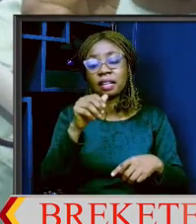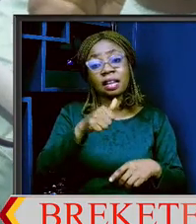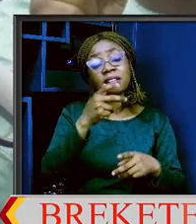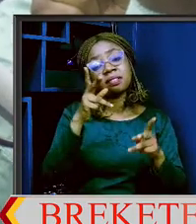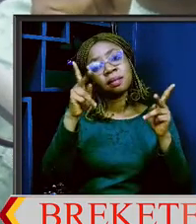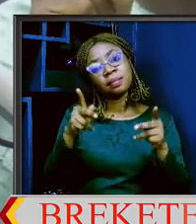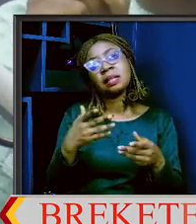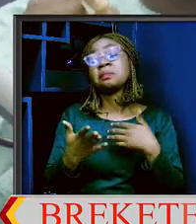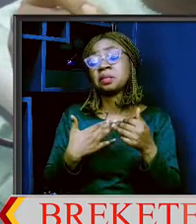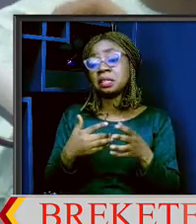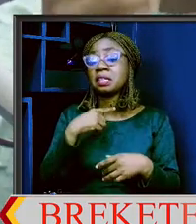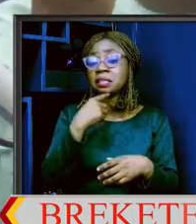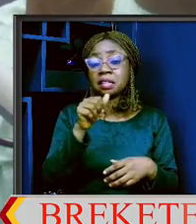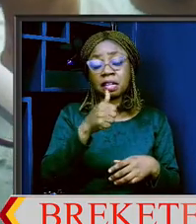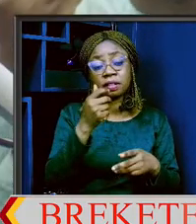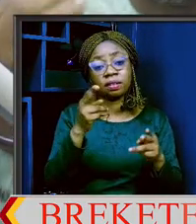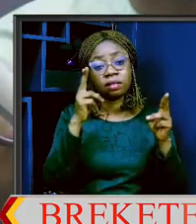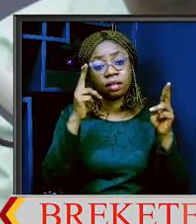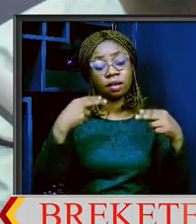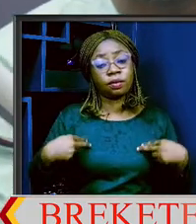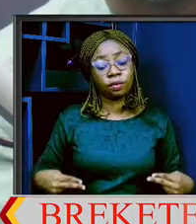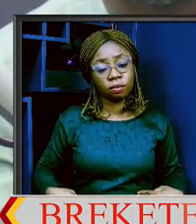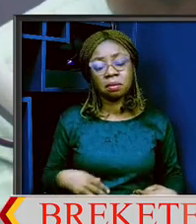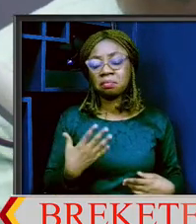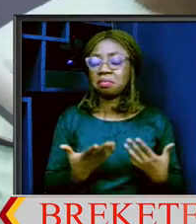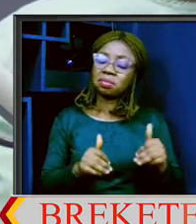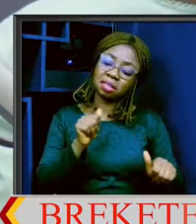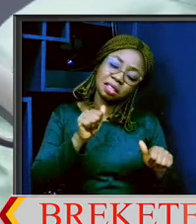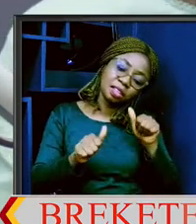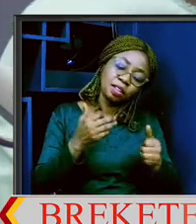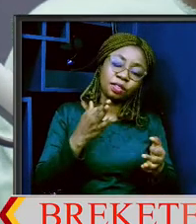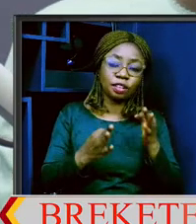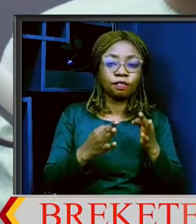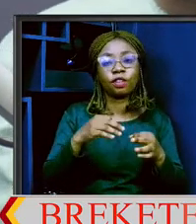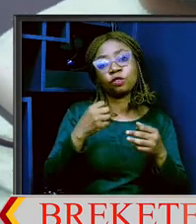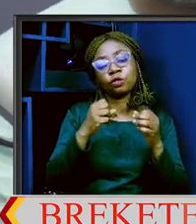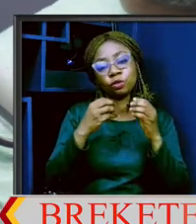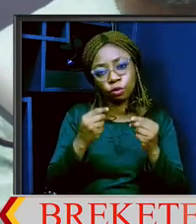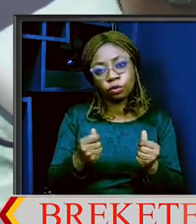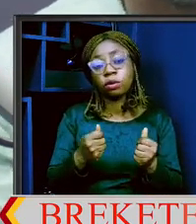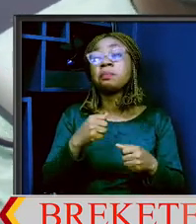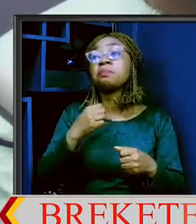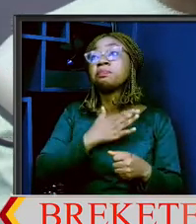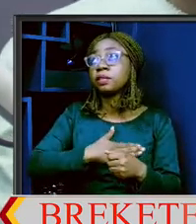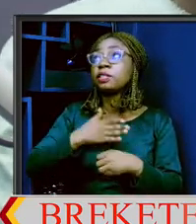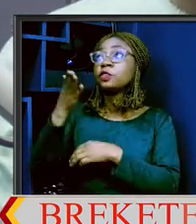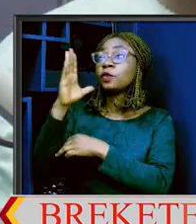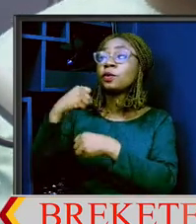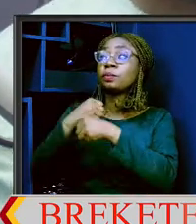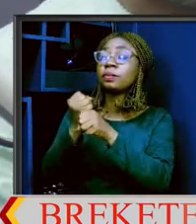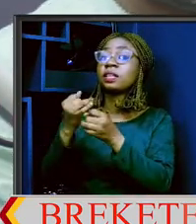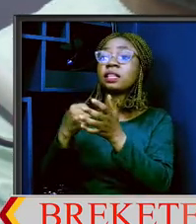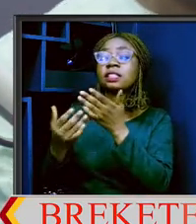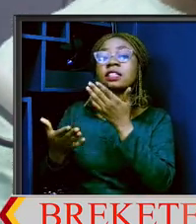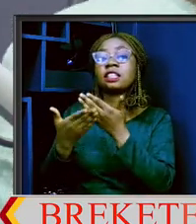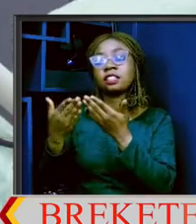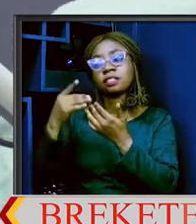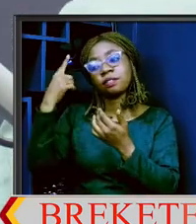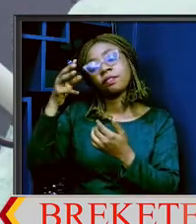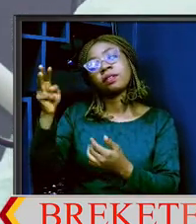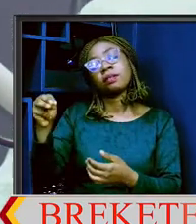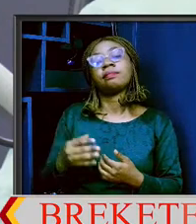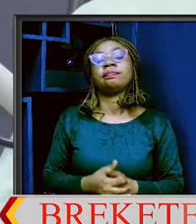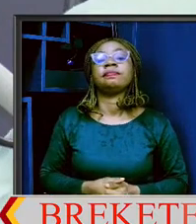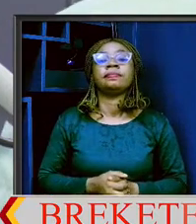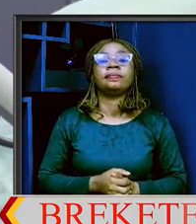if you tell another fellow human being It Go doubt where solution go God make it easy for him oh God Amen continue sir